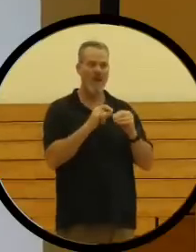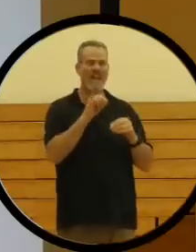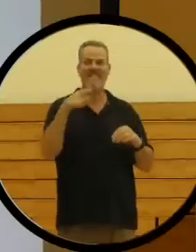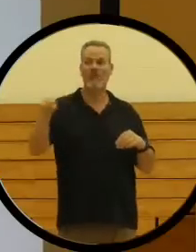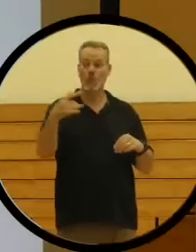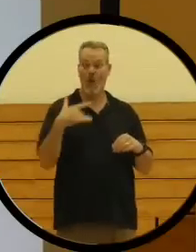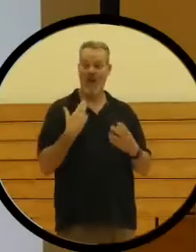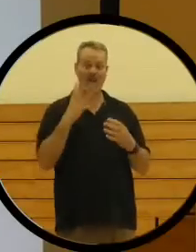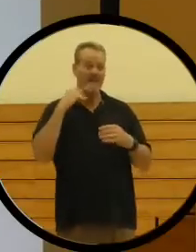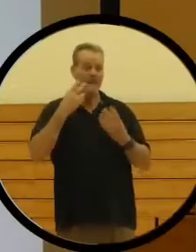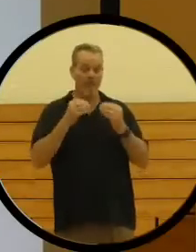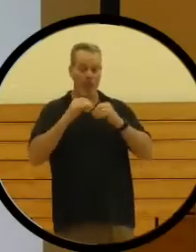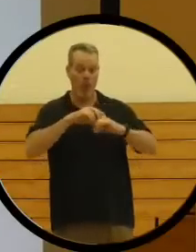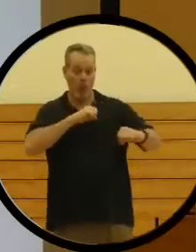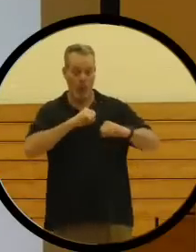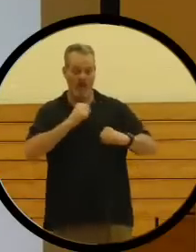better?